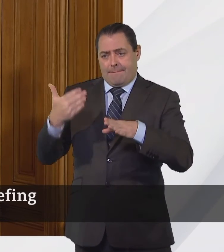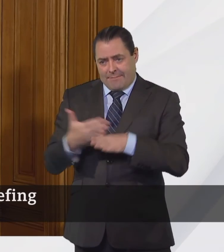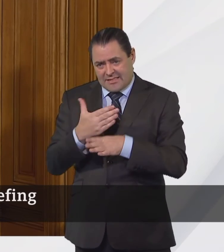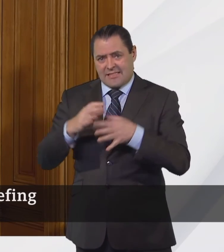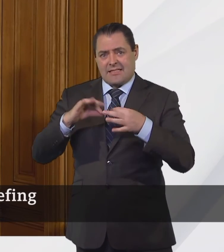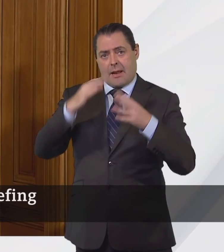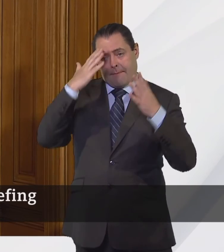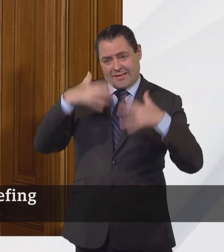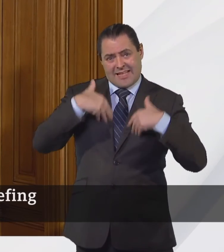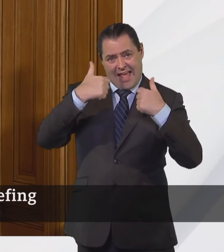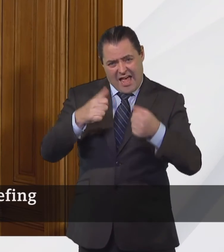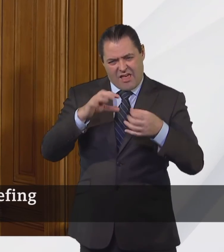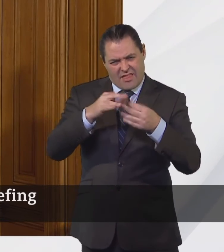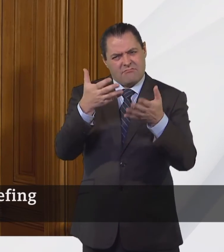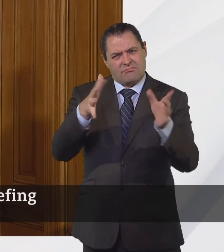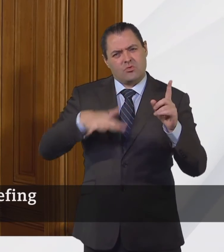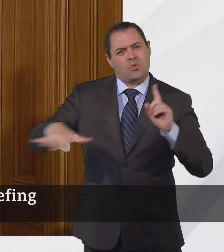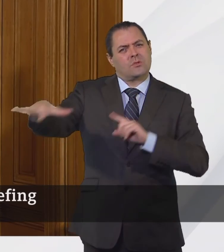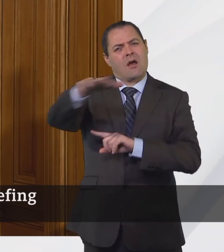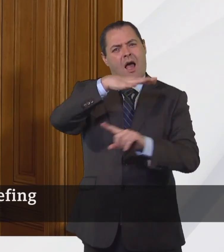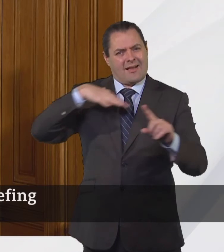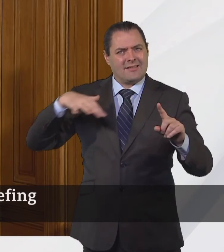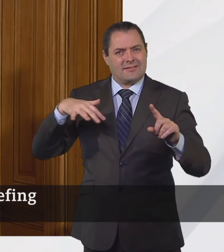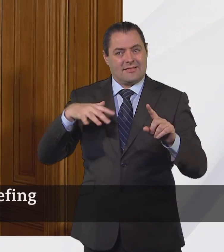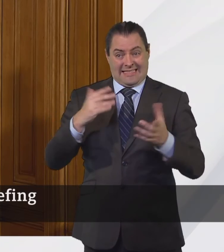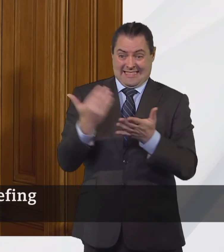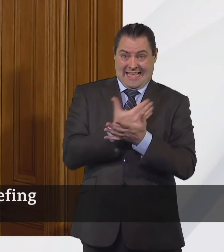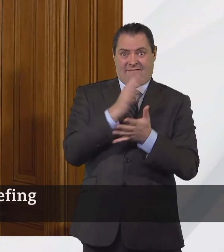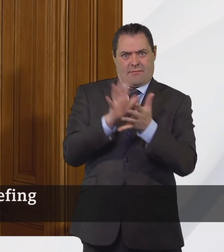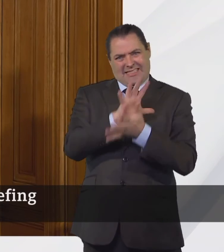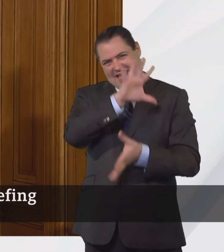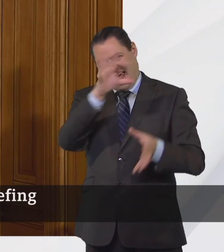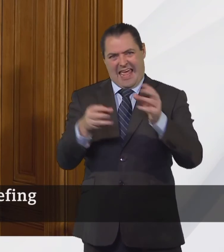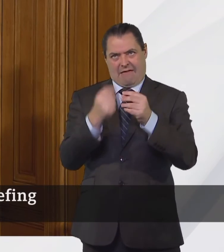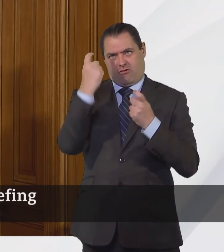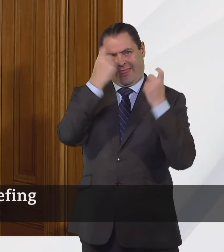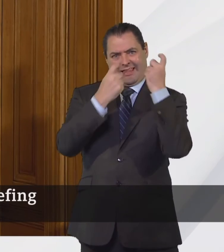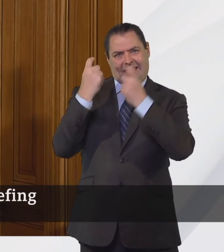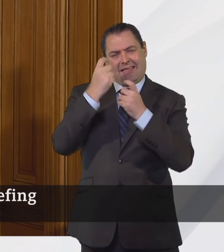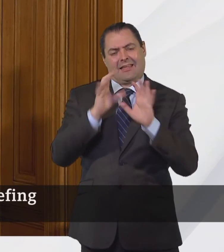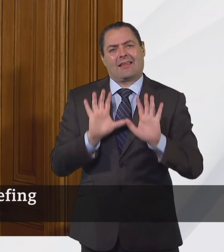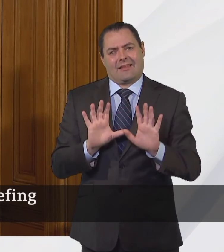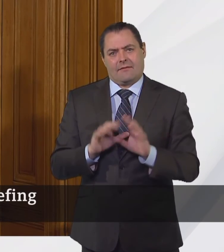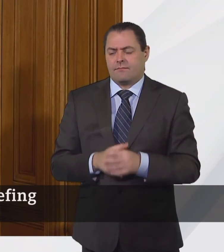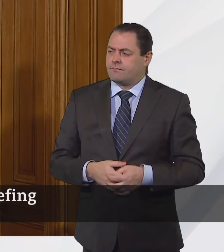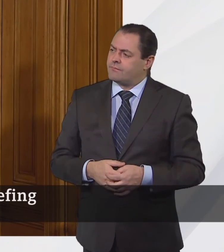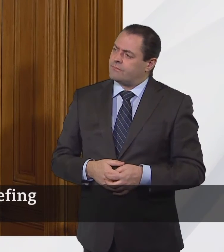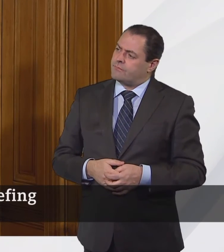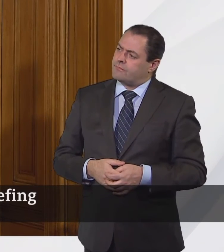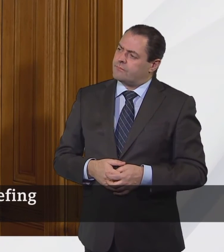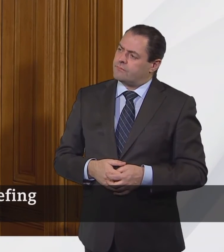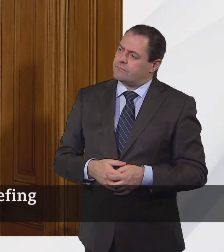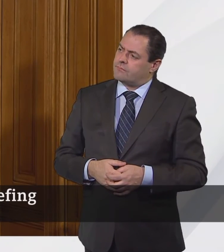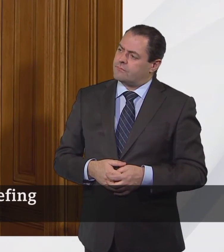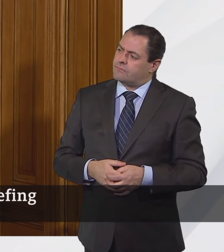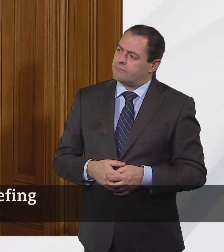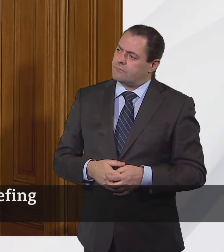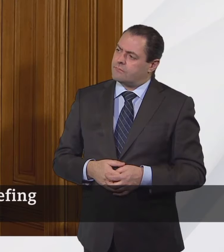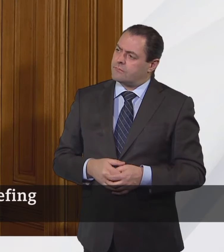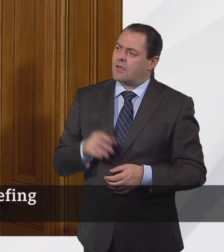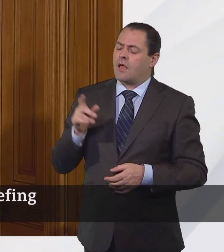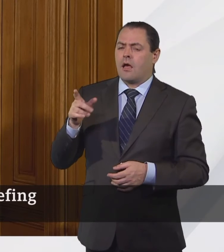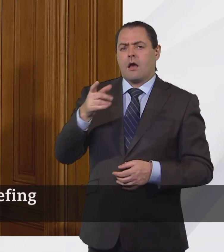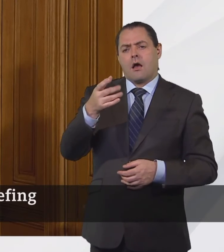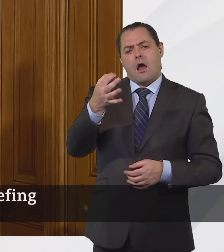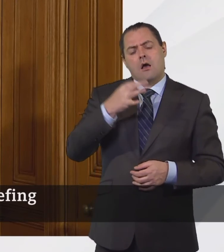brief comment on the Oxford vaccine. I think Patrick will want to comment more. I think my simple answer to this is there's always scientific